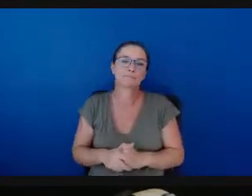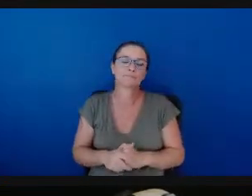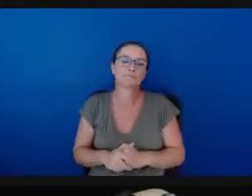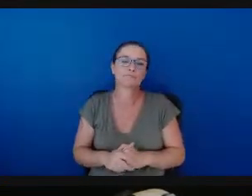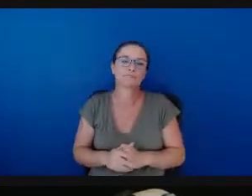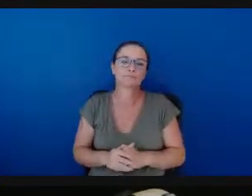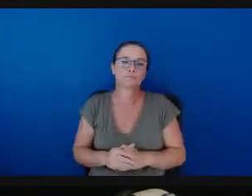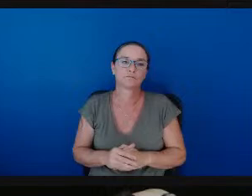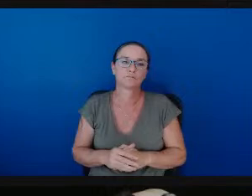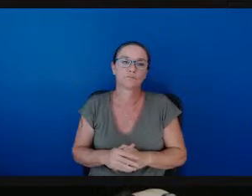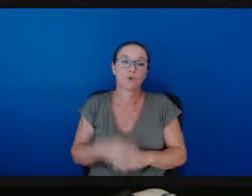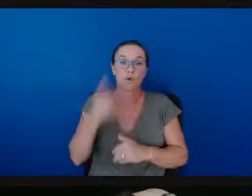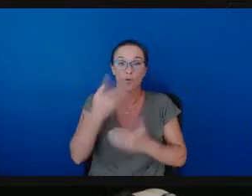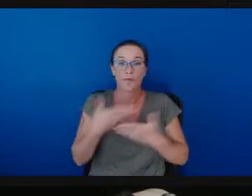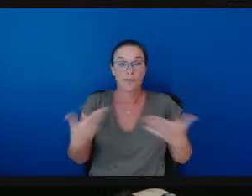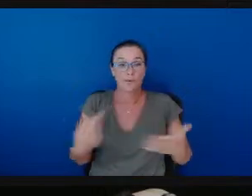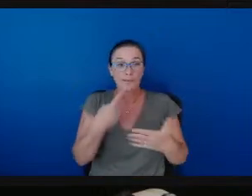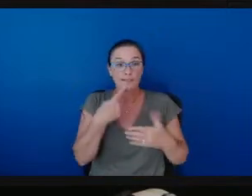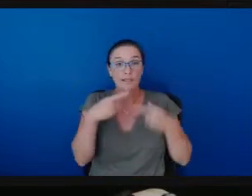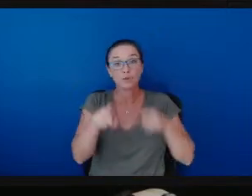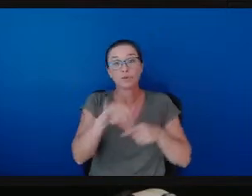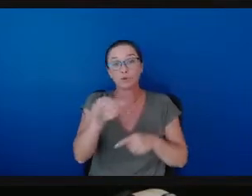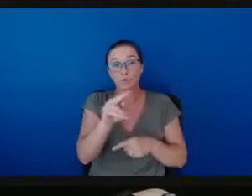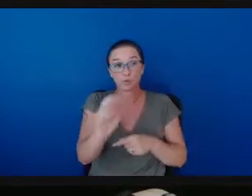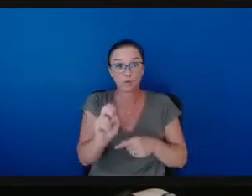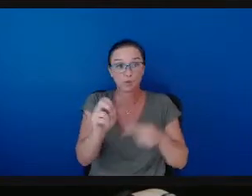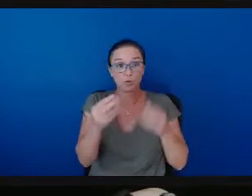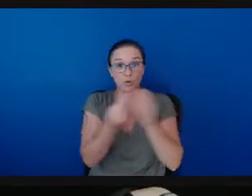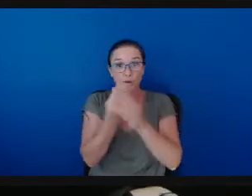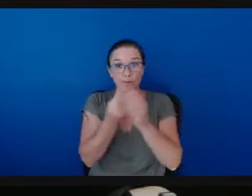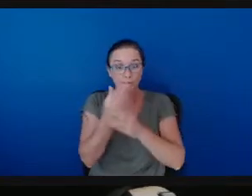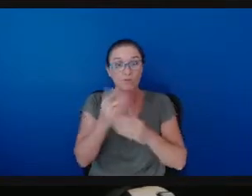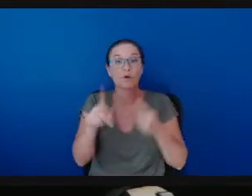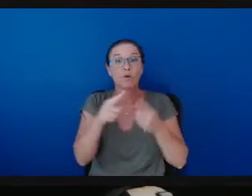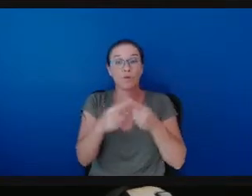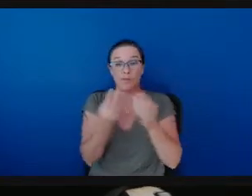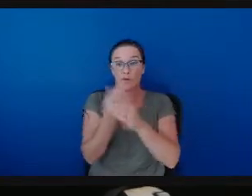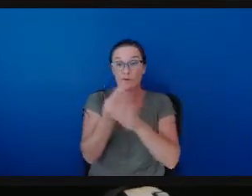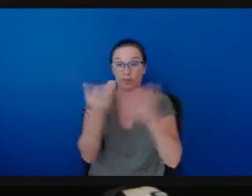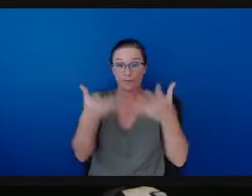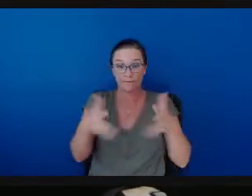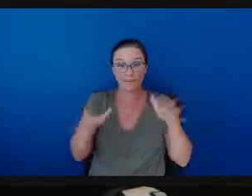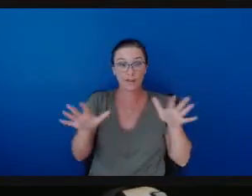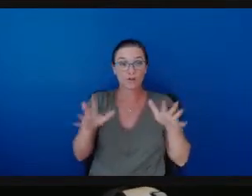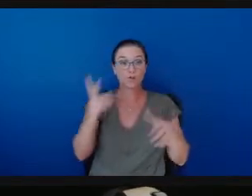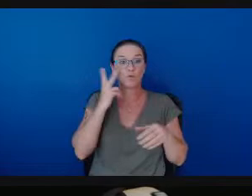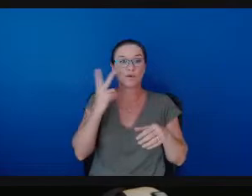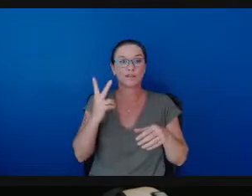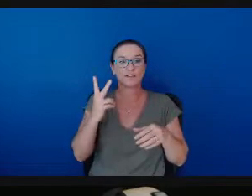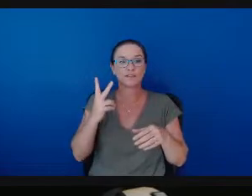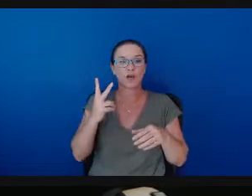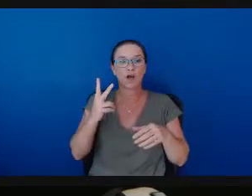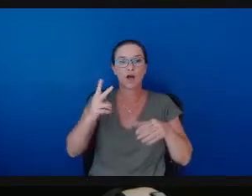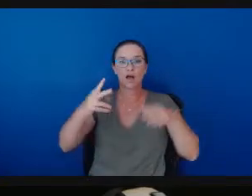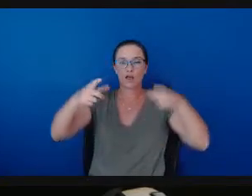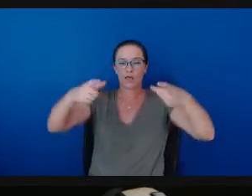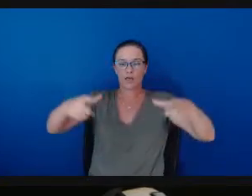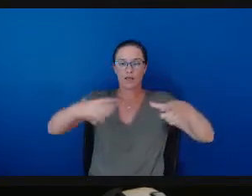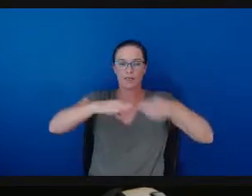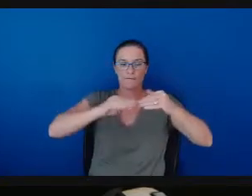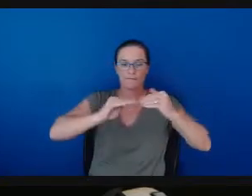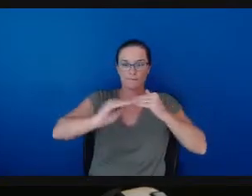thing we mentioned in June was how after that eruption was over, we saw the crater floor seemed like it